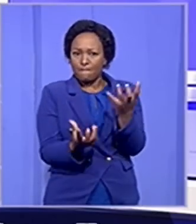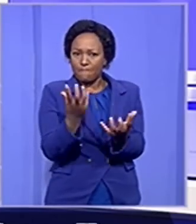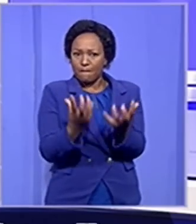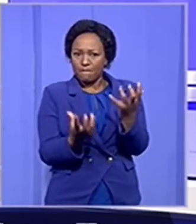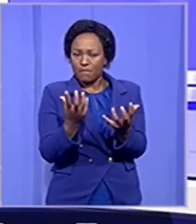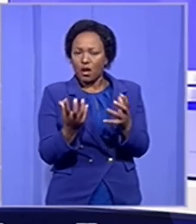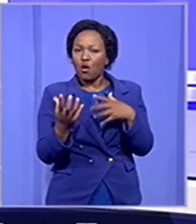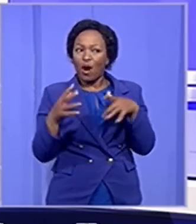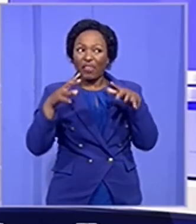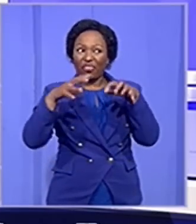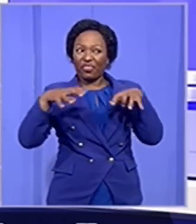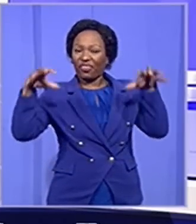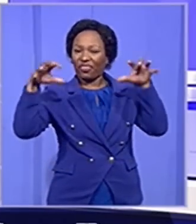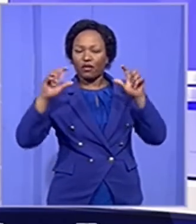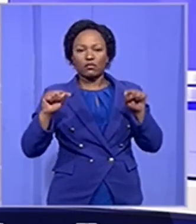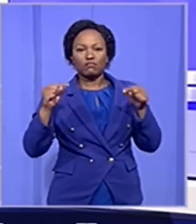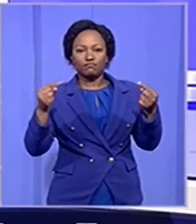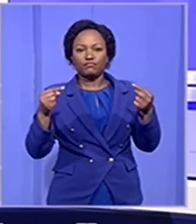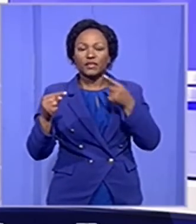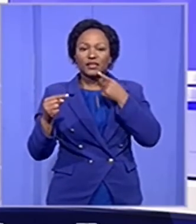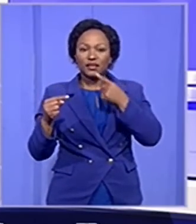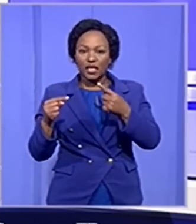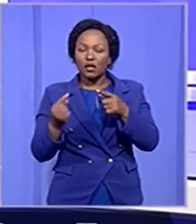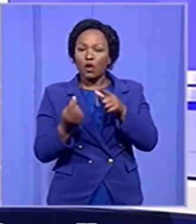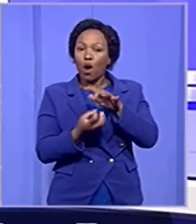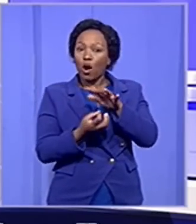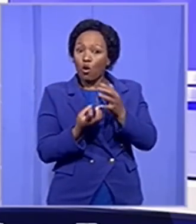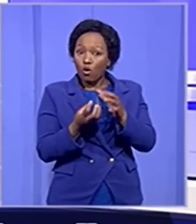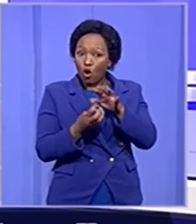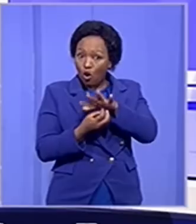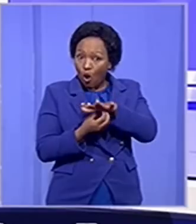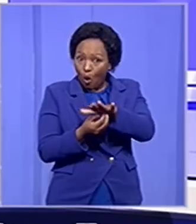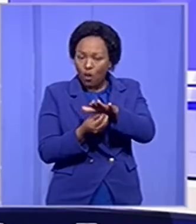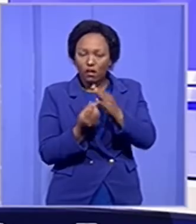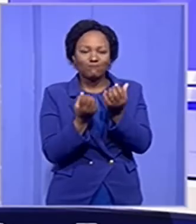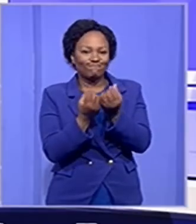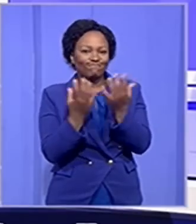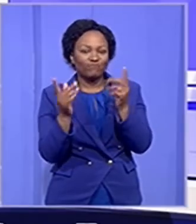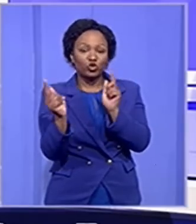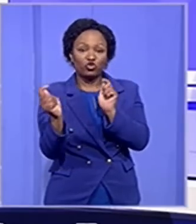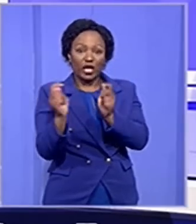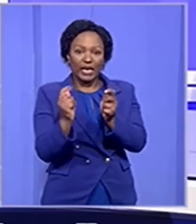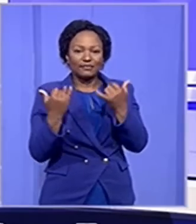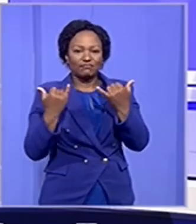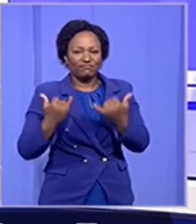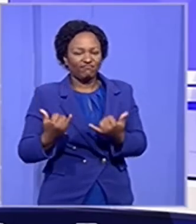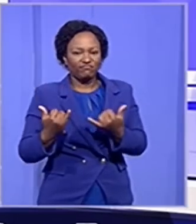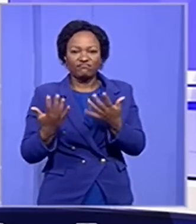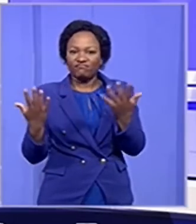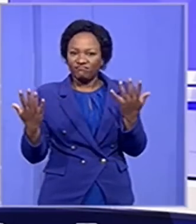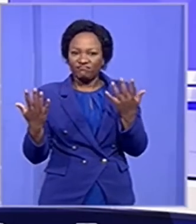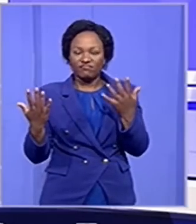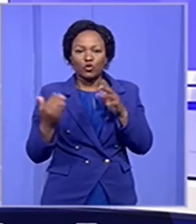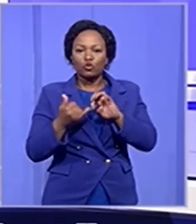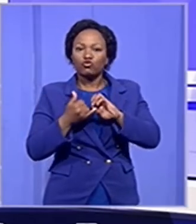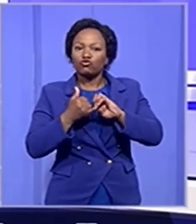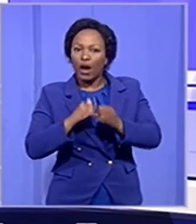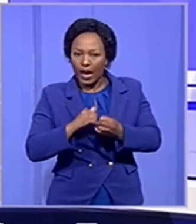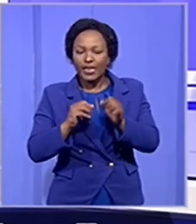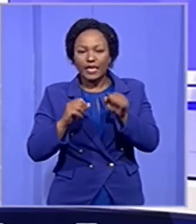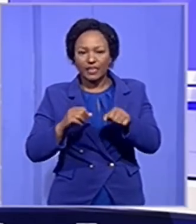le mo lefifing. A re naga e na le malatlha a le mantsi mme go fetola mokgwa wa go fetla motlakase e tla be le go leka fela go